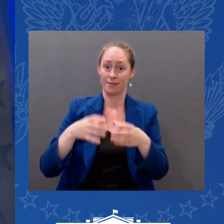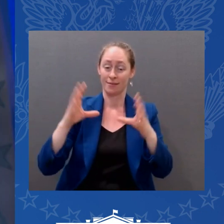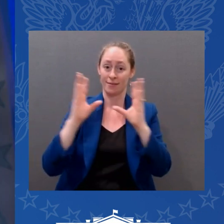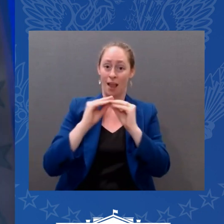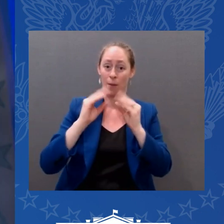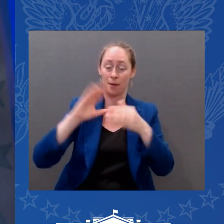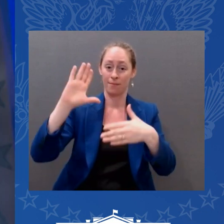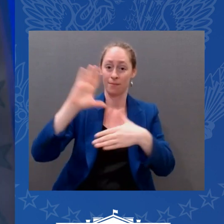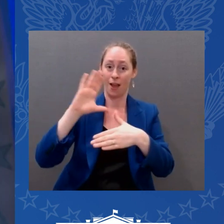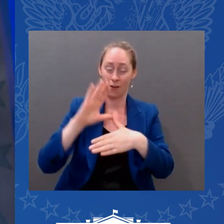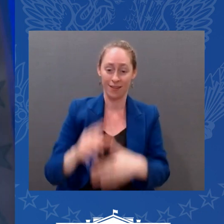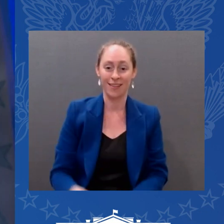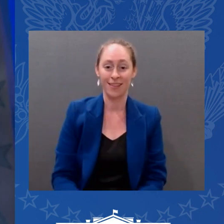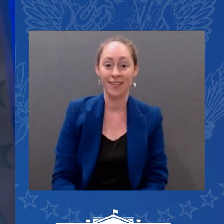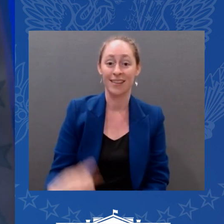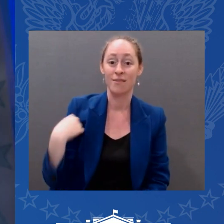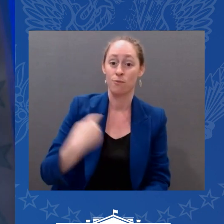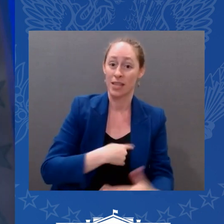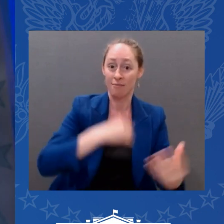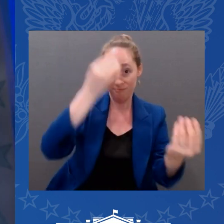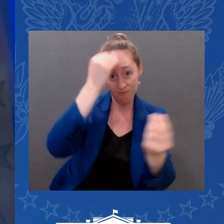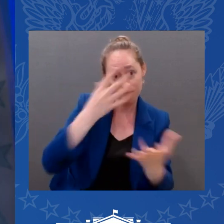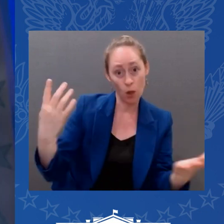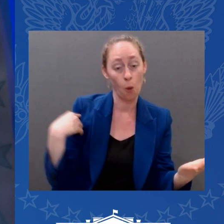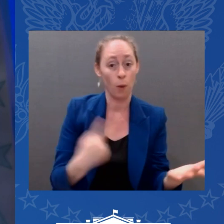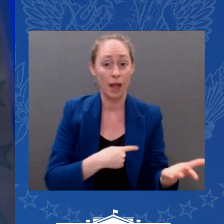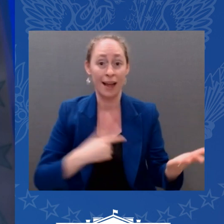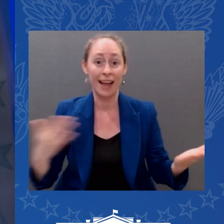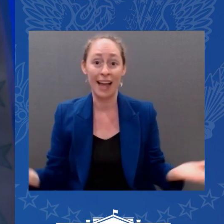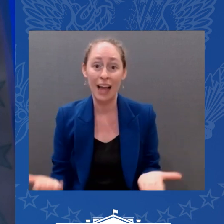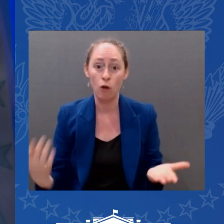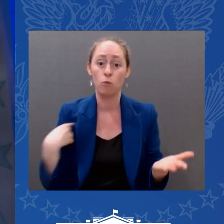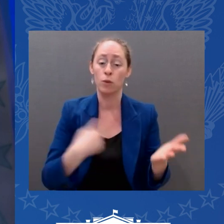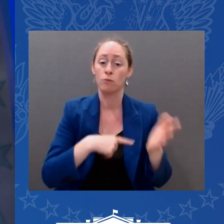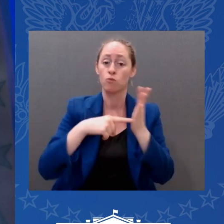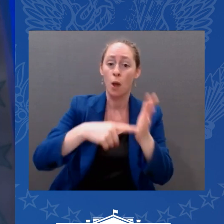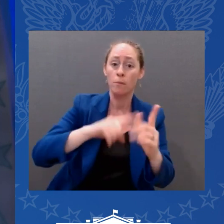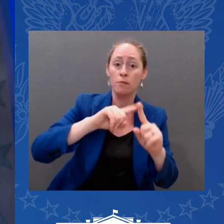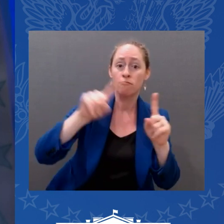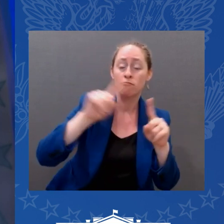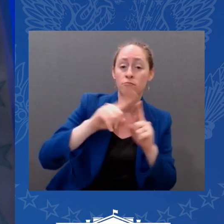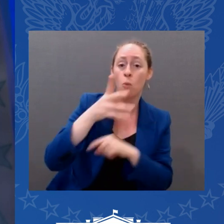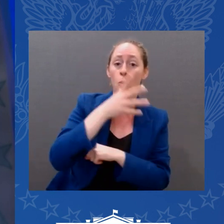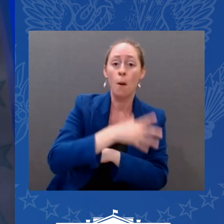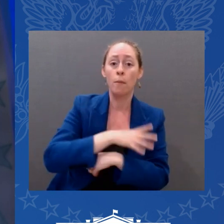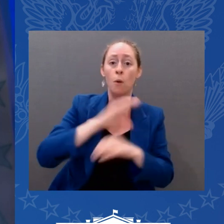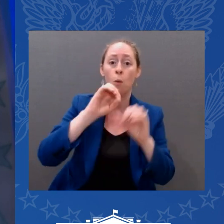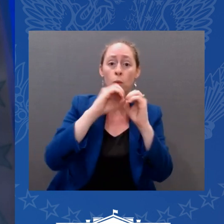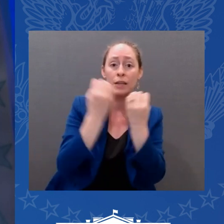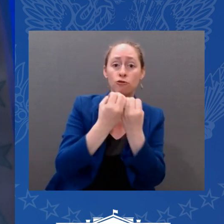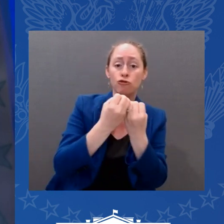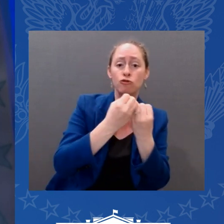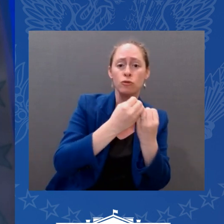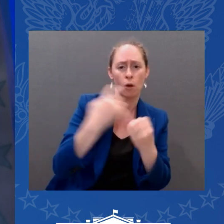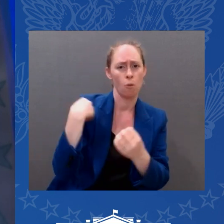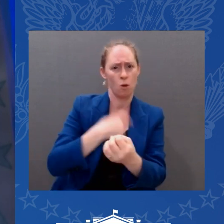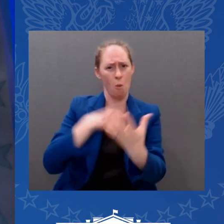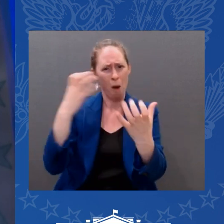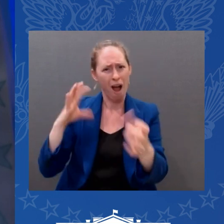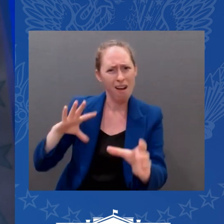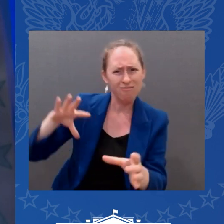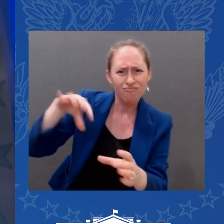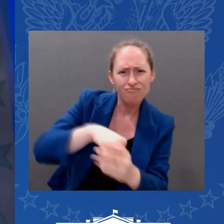women's organizations to engage, to contribute, to negotiate, to learn,